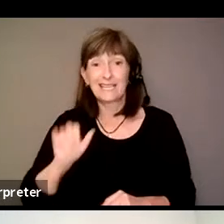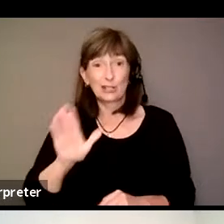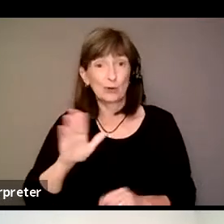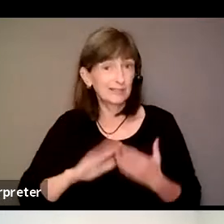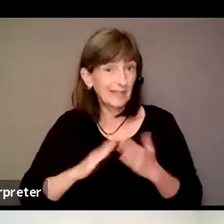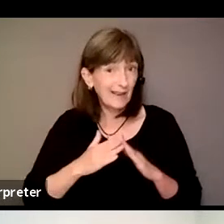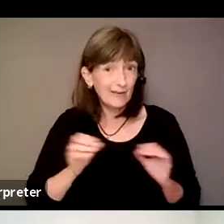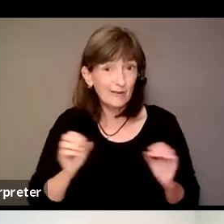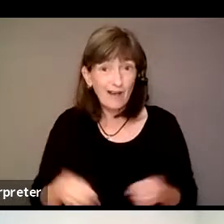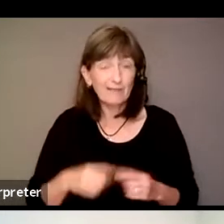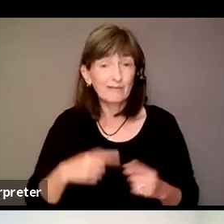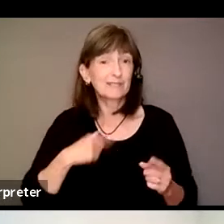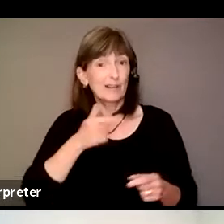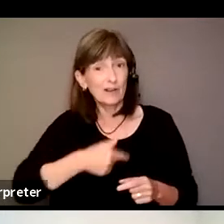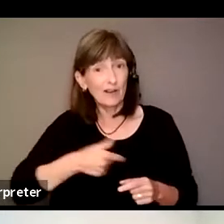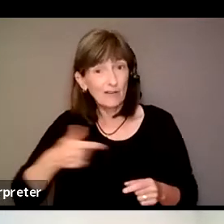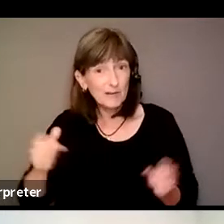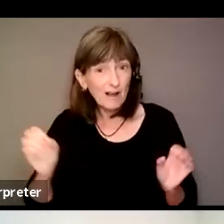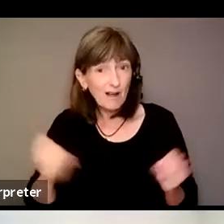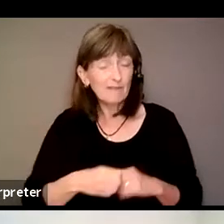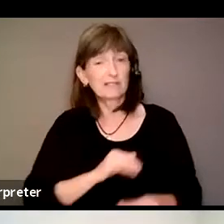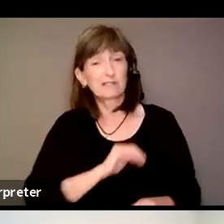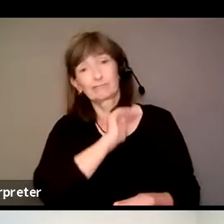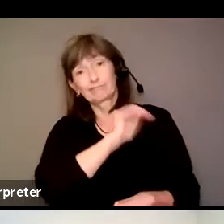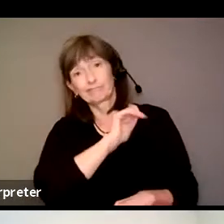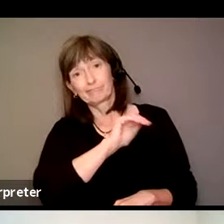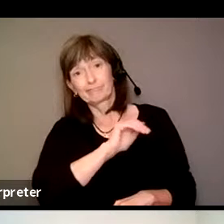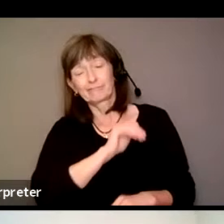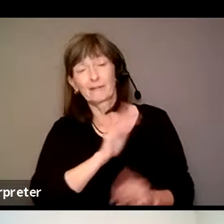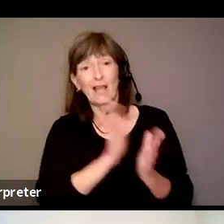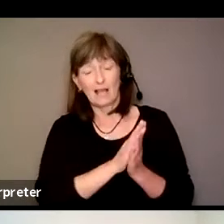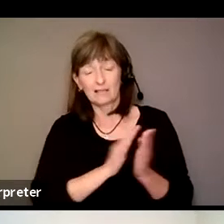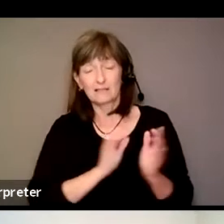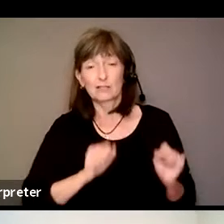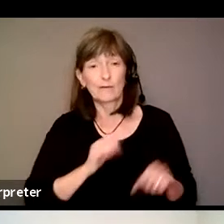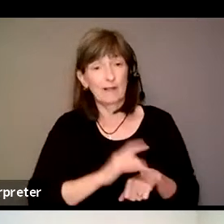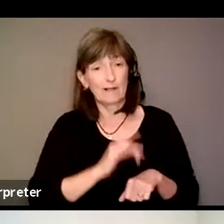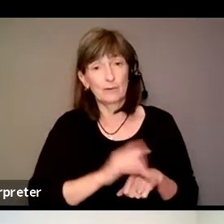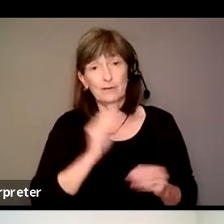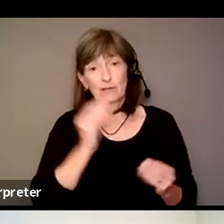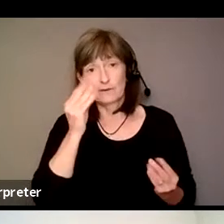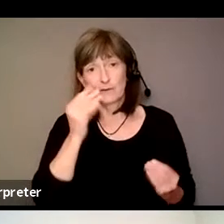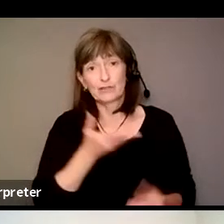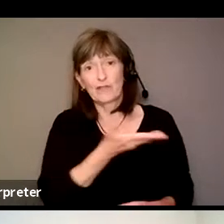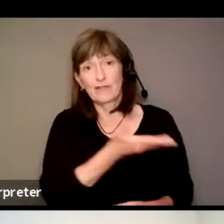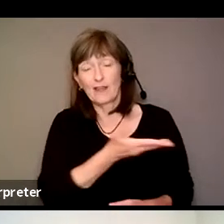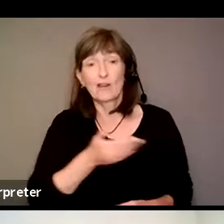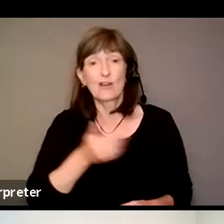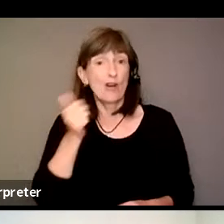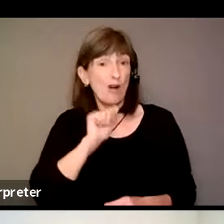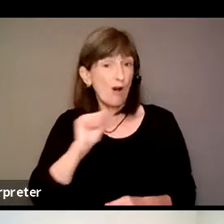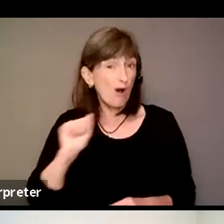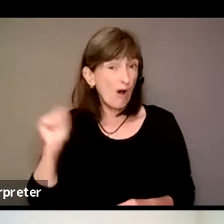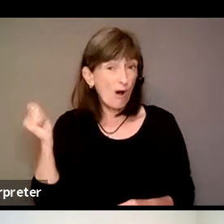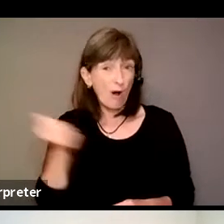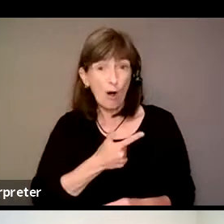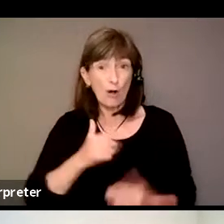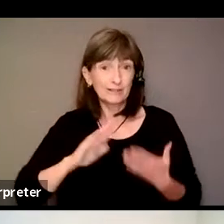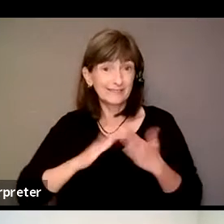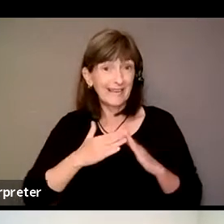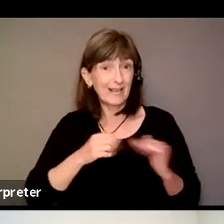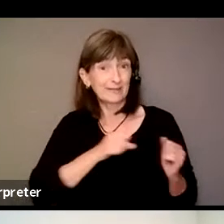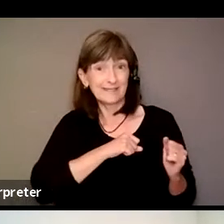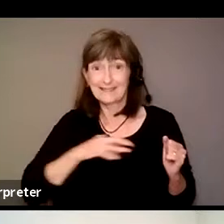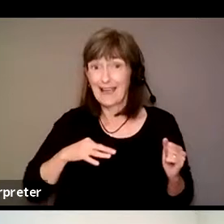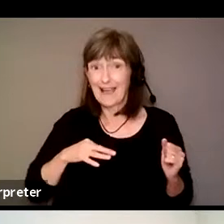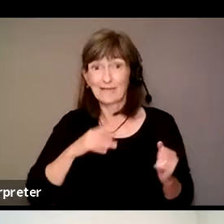information would be available. That your town offices, your town clerks, all the staff there have all that